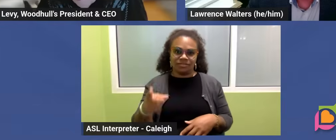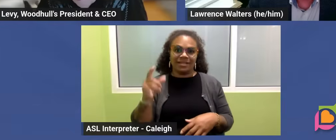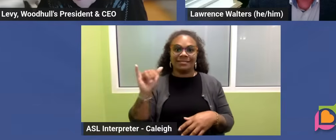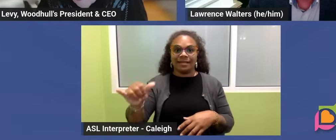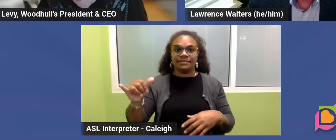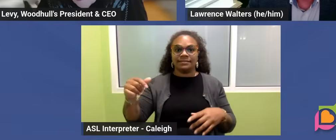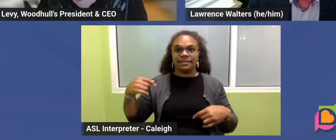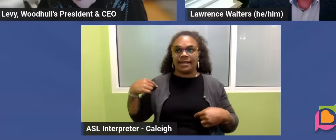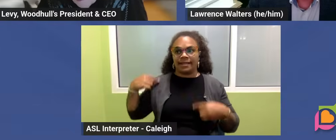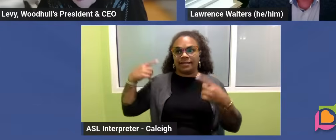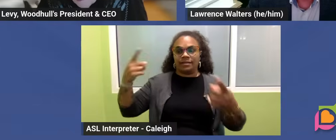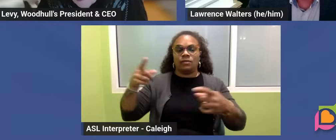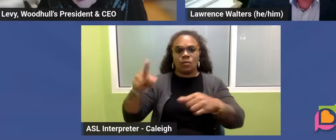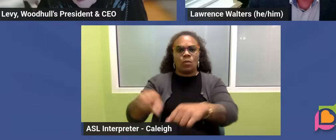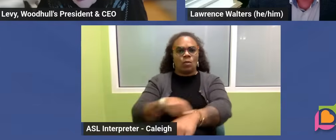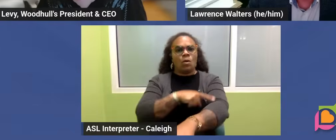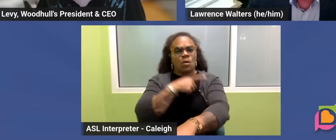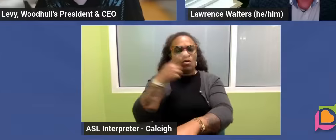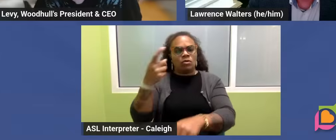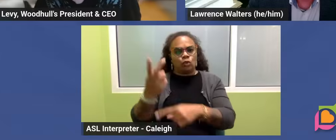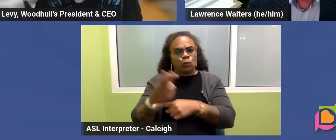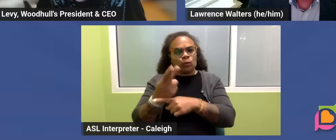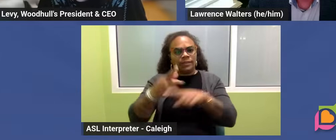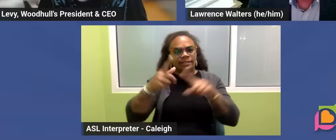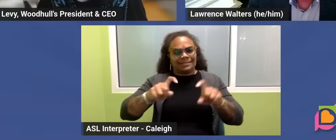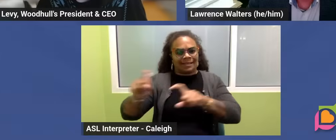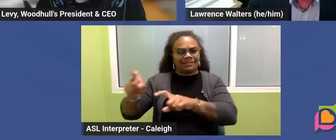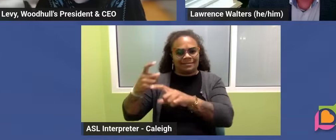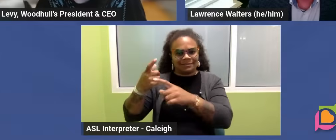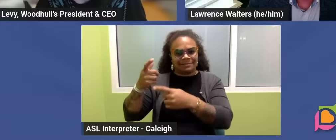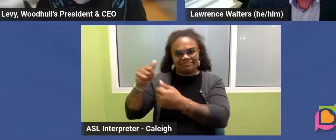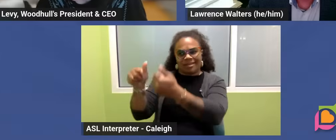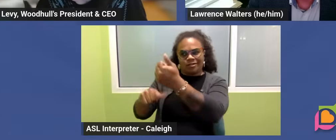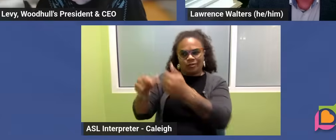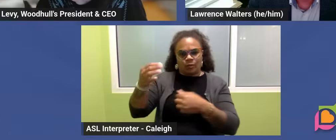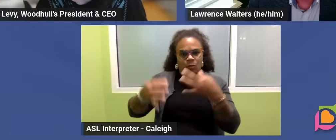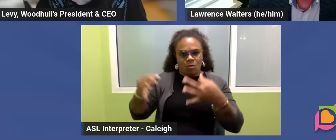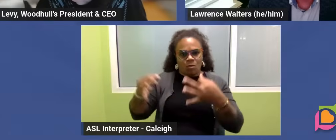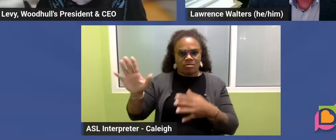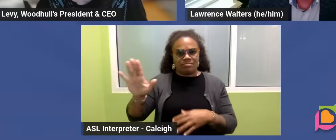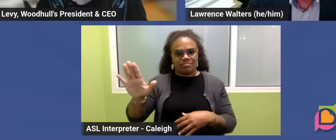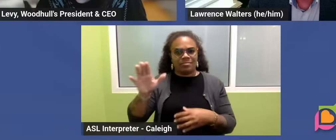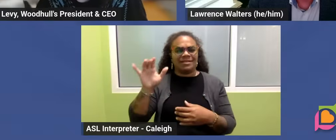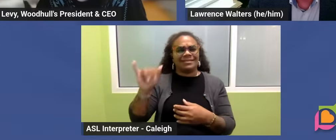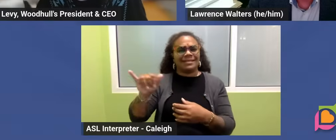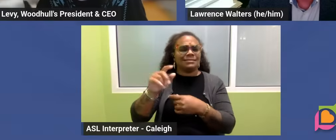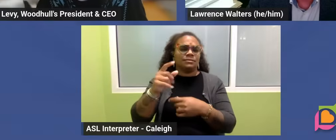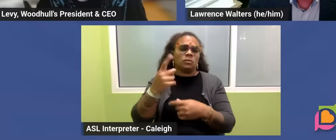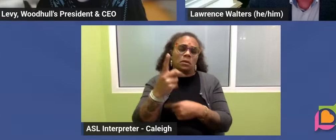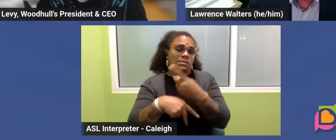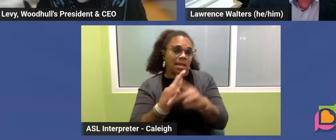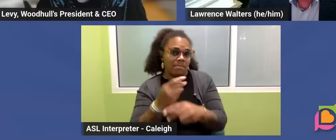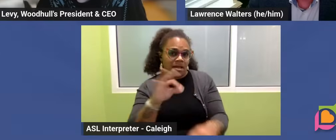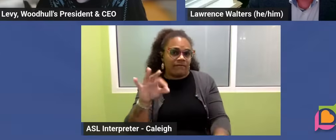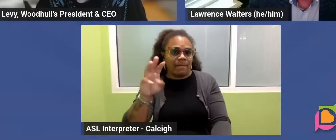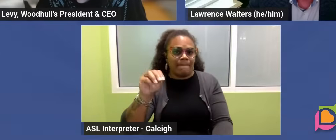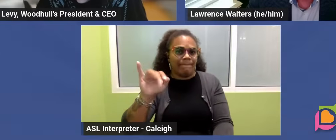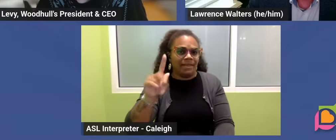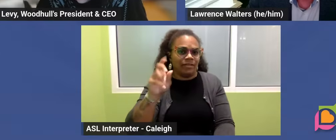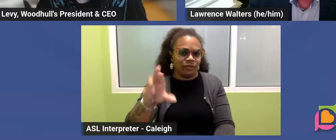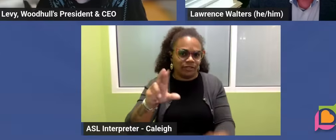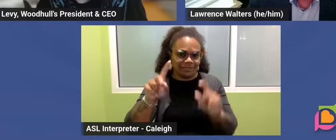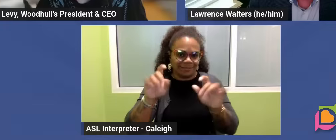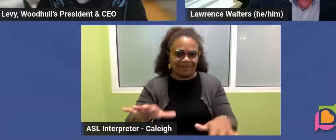long-standing test that's used by the courts. It's a form of the Miller test. So there's an obscenity test